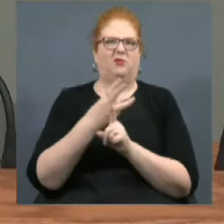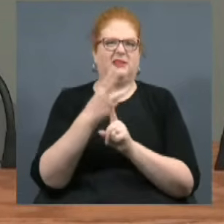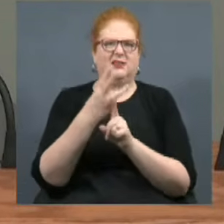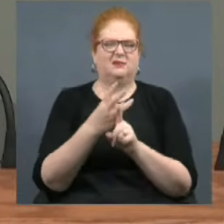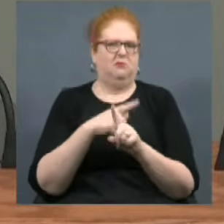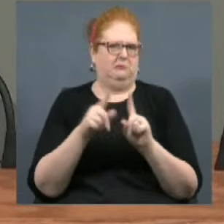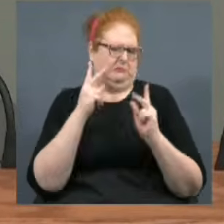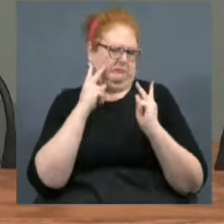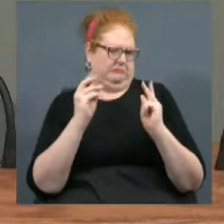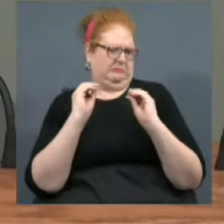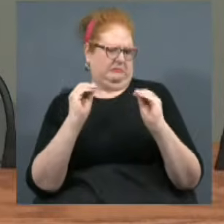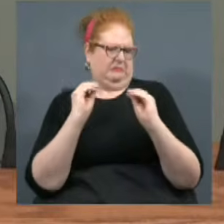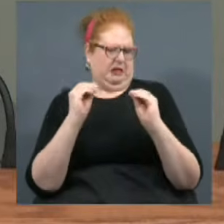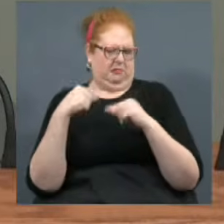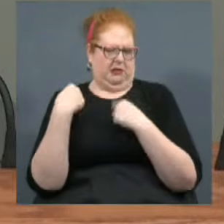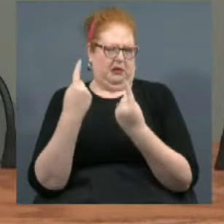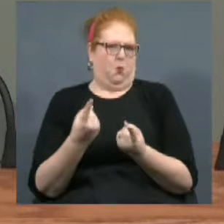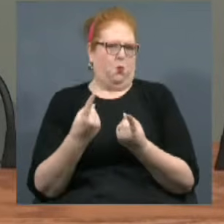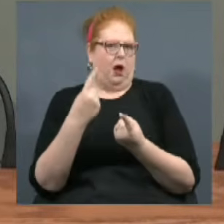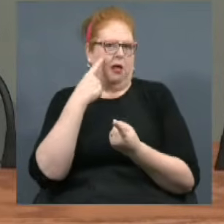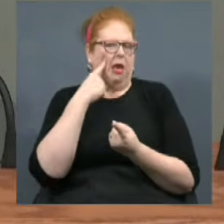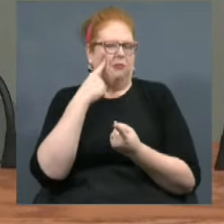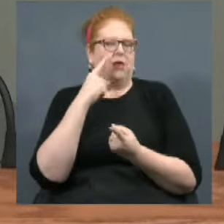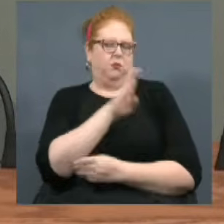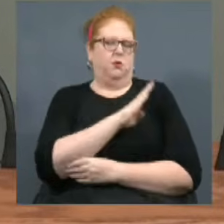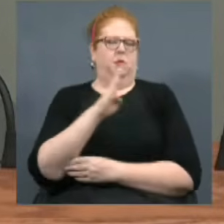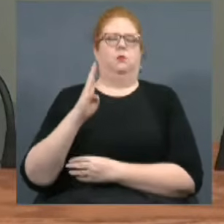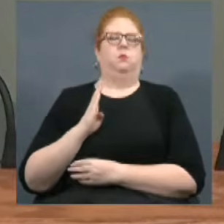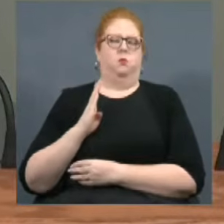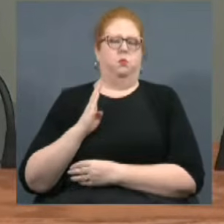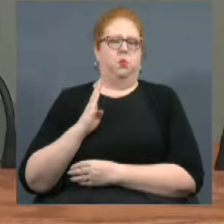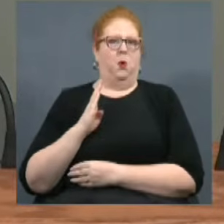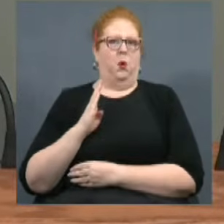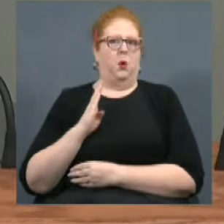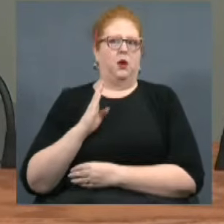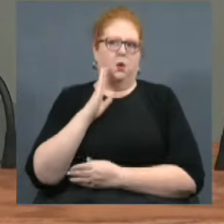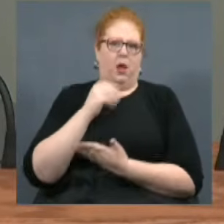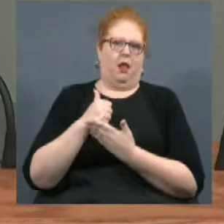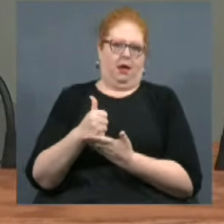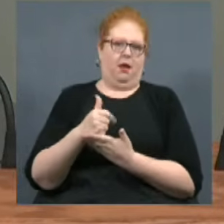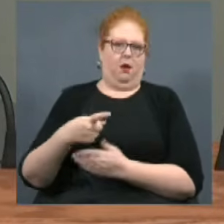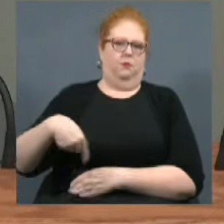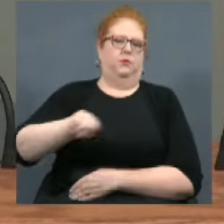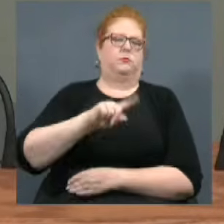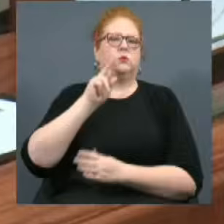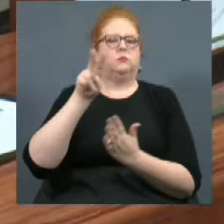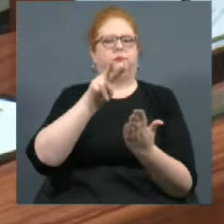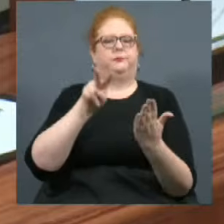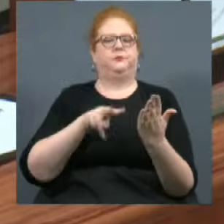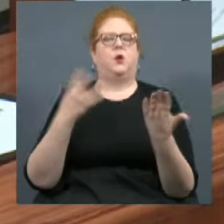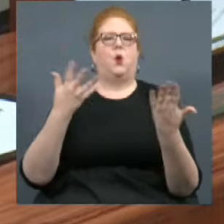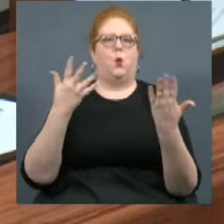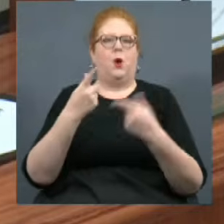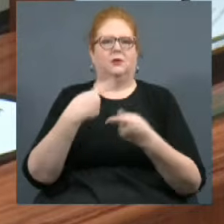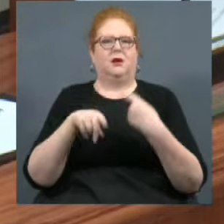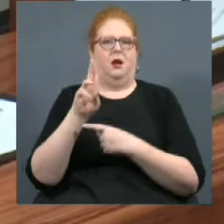while, and I think it'd be helpful to the board if we knew what we have coming up and what the risks might be. We will do that.